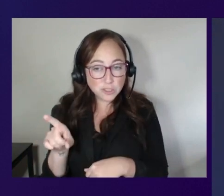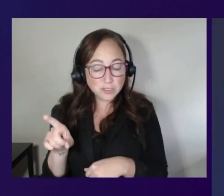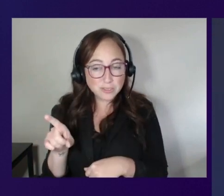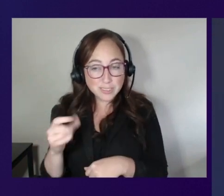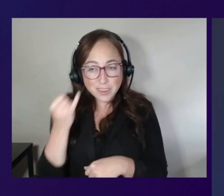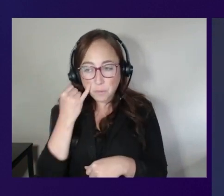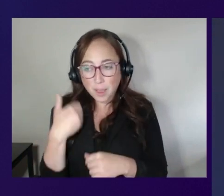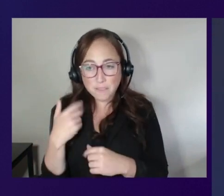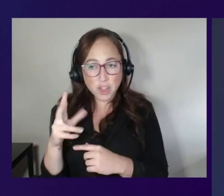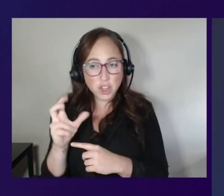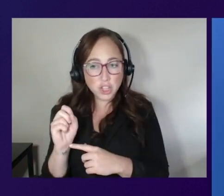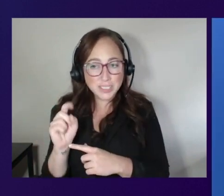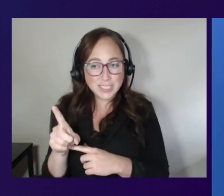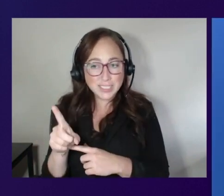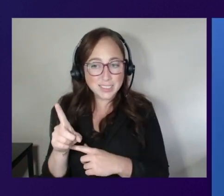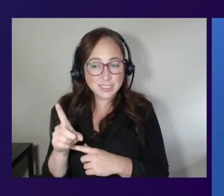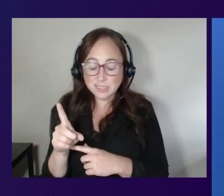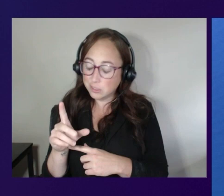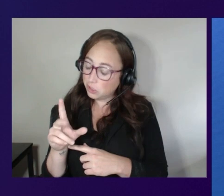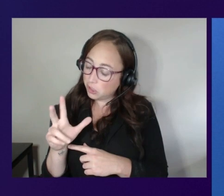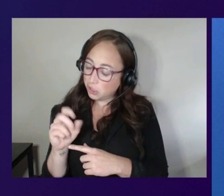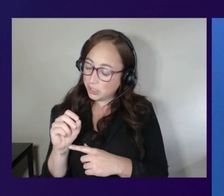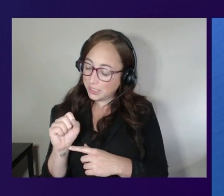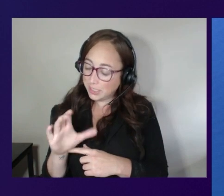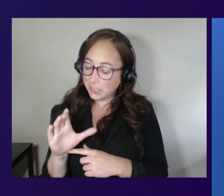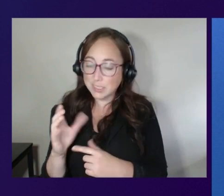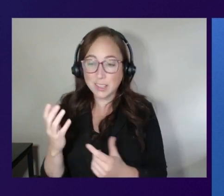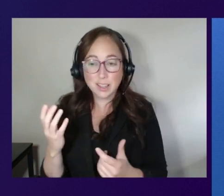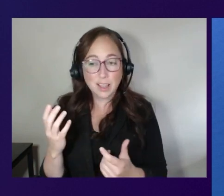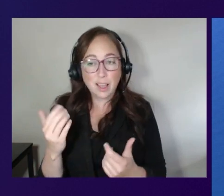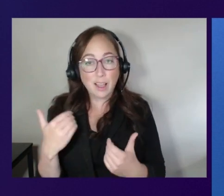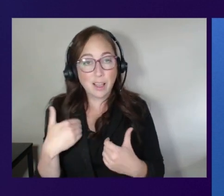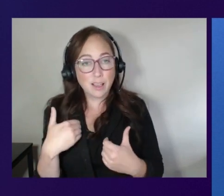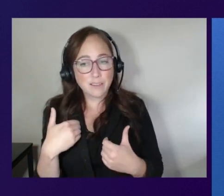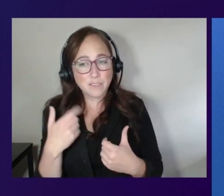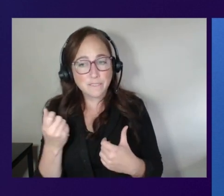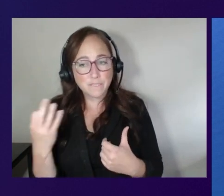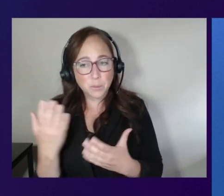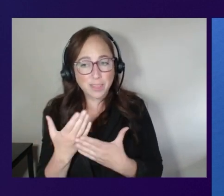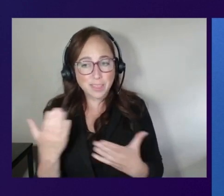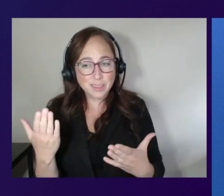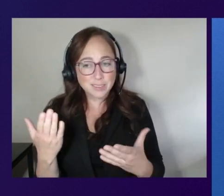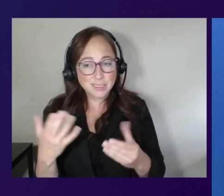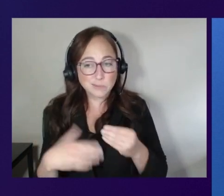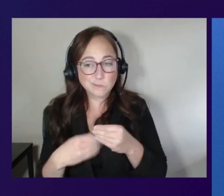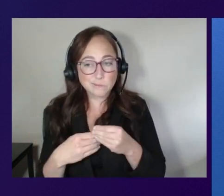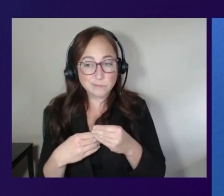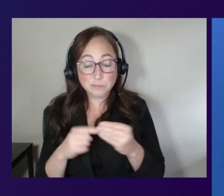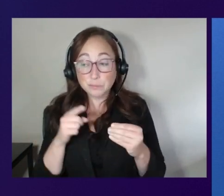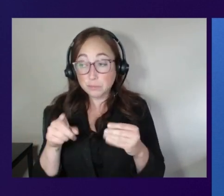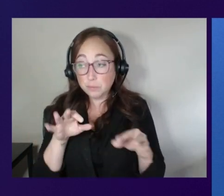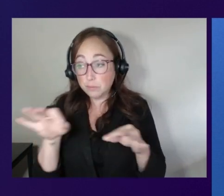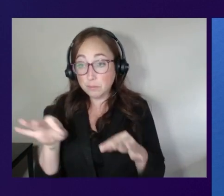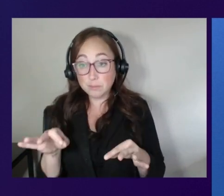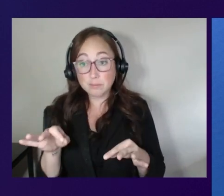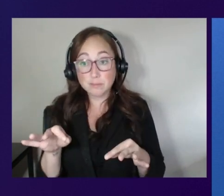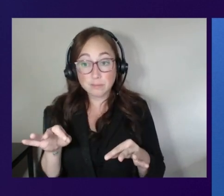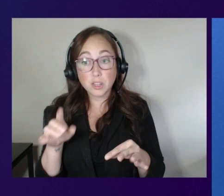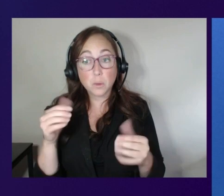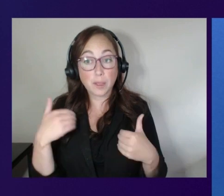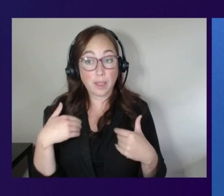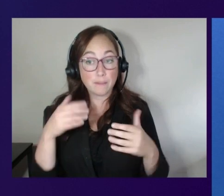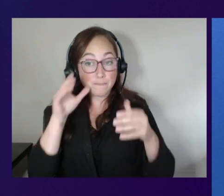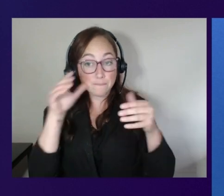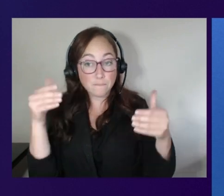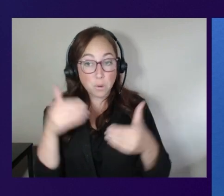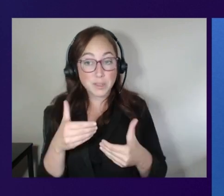so. I think that a couple of things I would add is, as you were describing, we have a lot of focus on